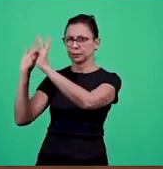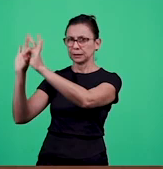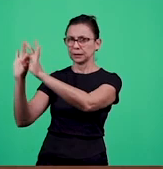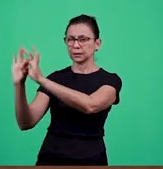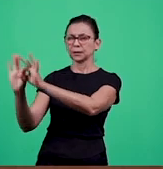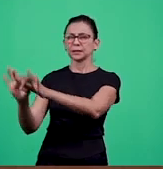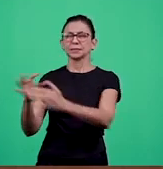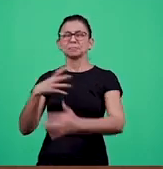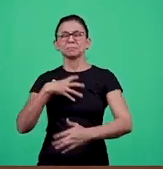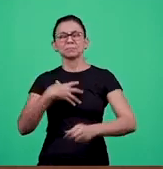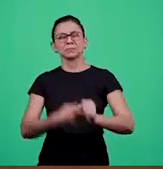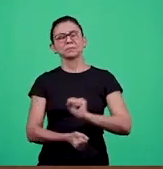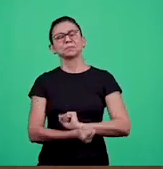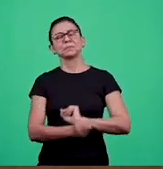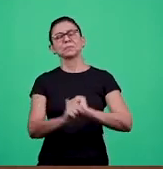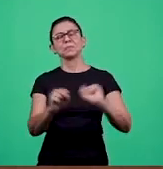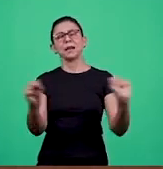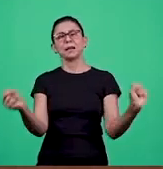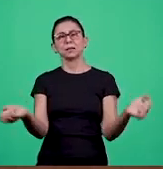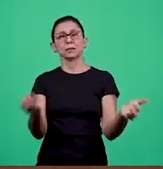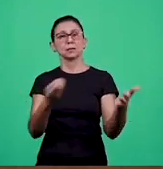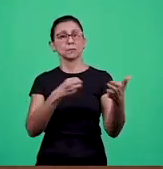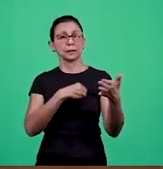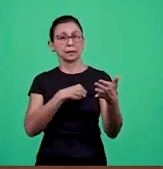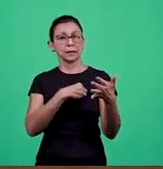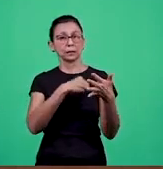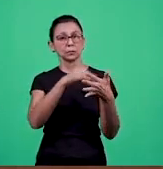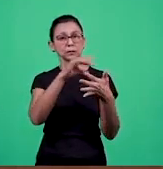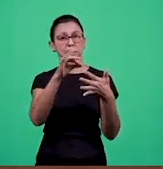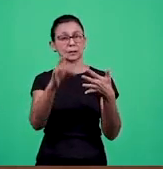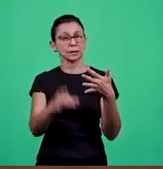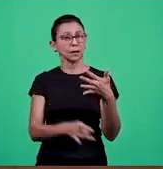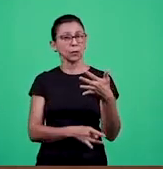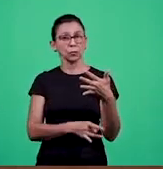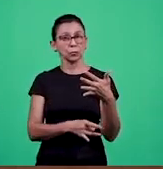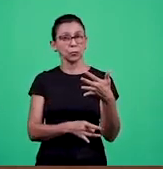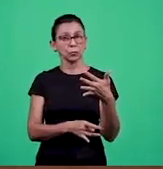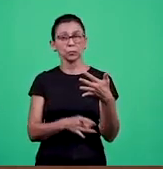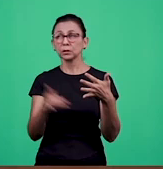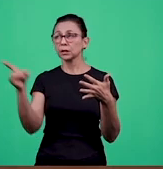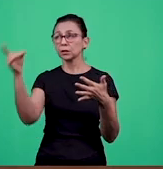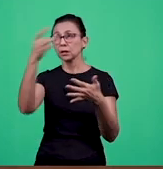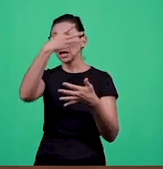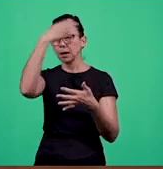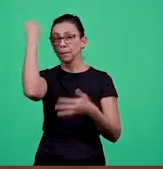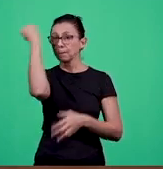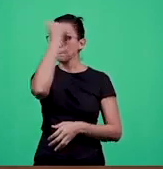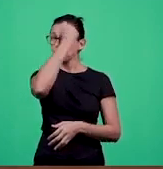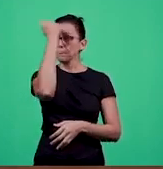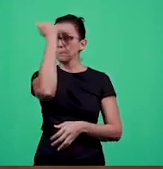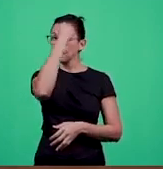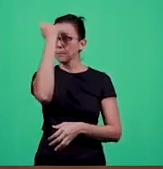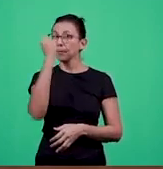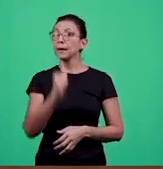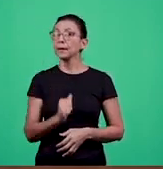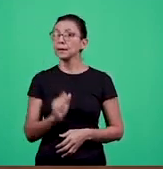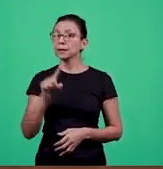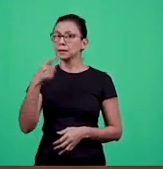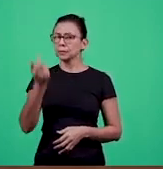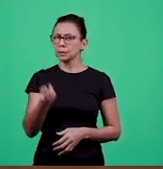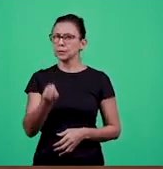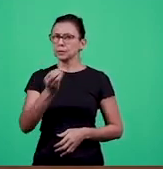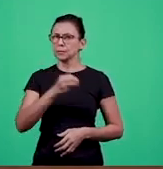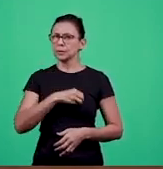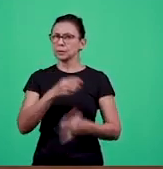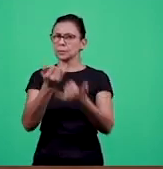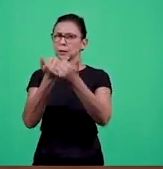God, we have deliverance in our sins. The Lord says that He won't remember it no more.